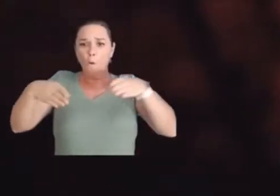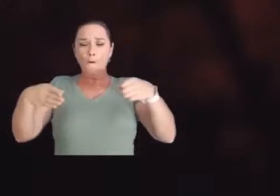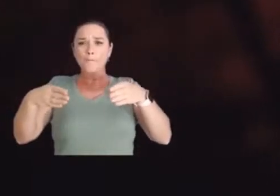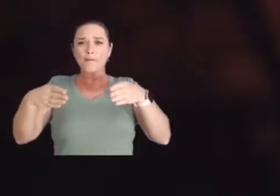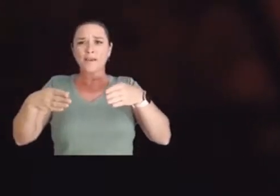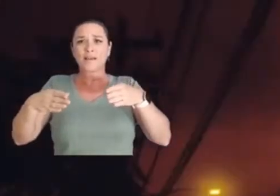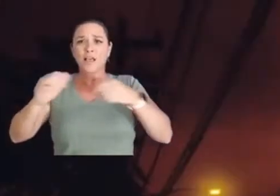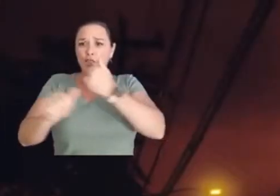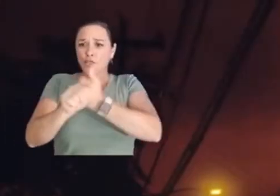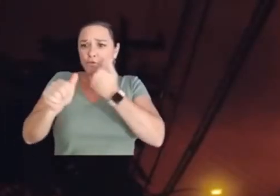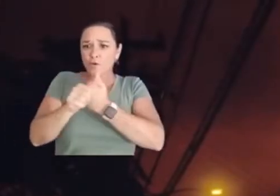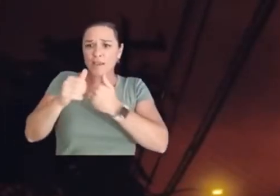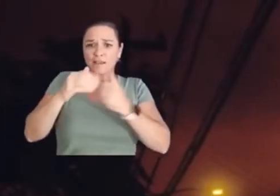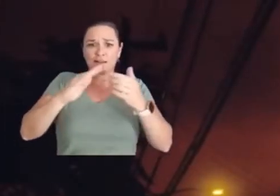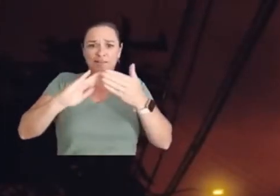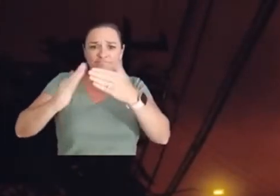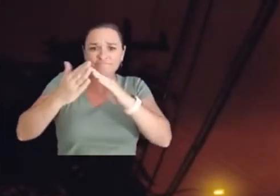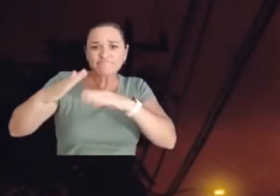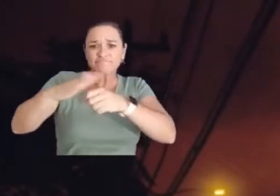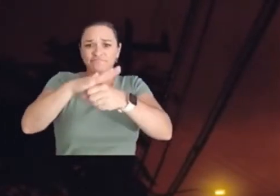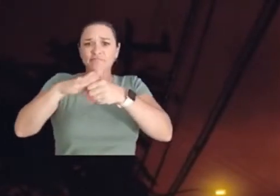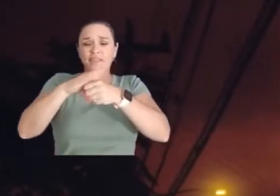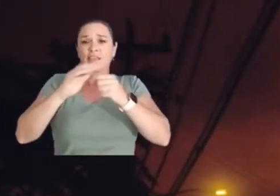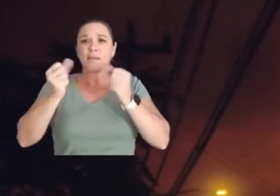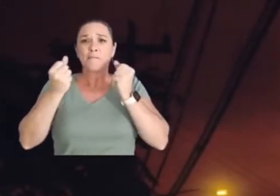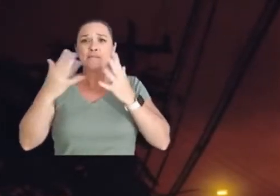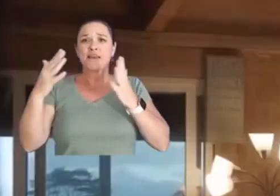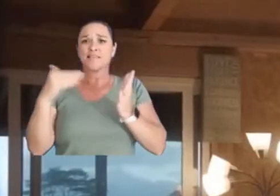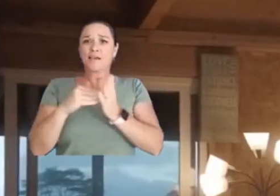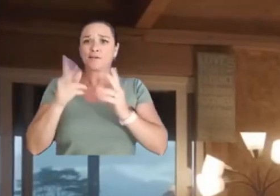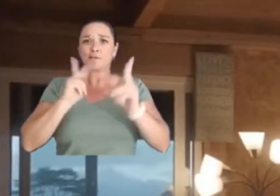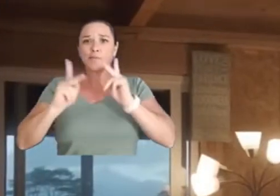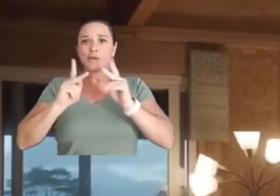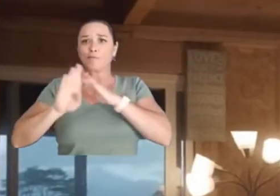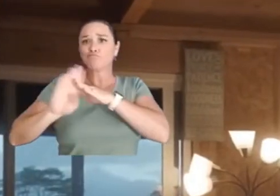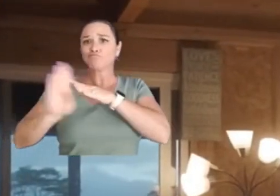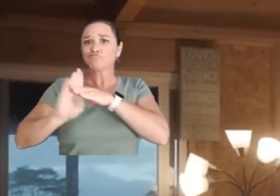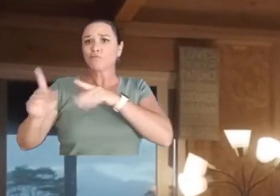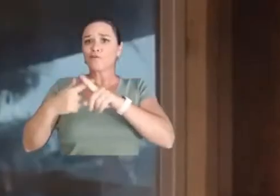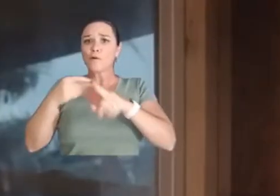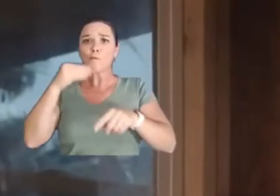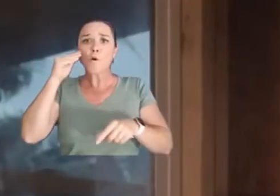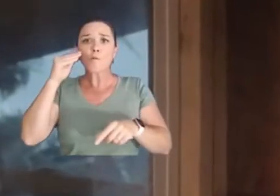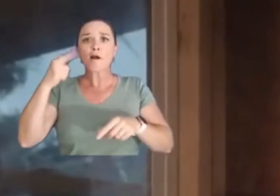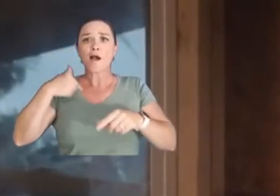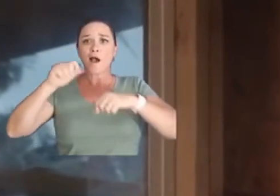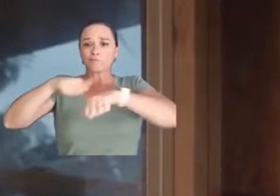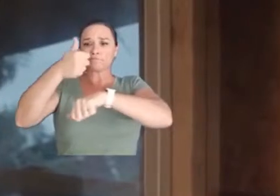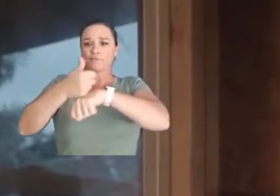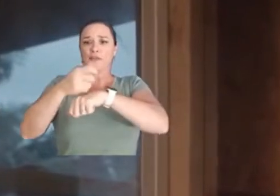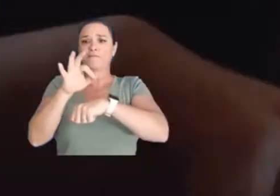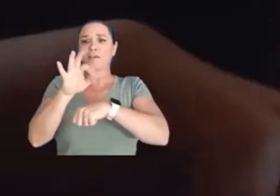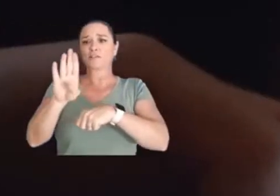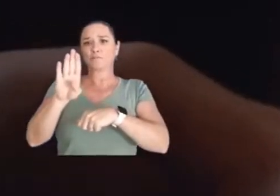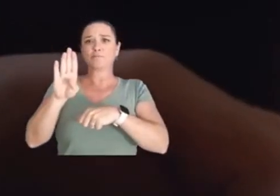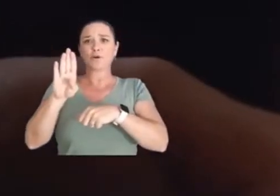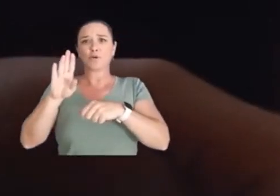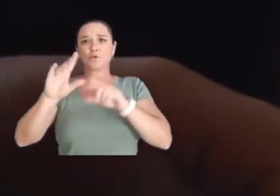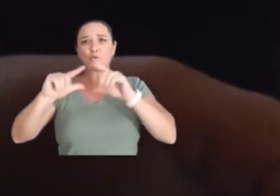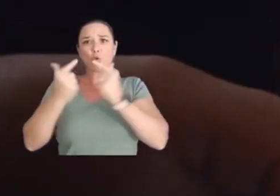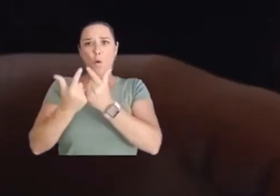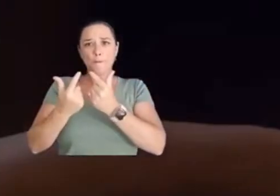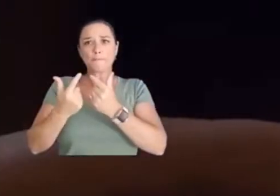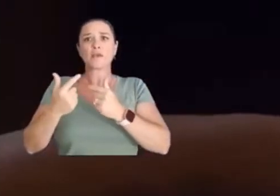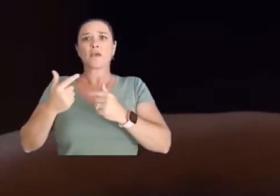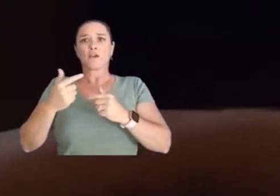neighborhood. Thousands of people were evacuated from their homes. I started the Hawaii Tracker Facebook group to help people understand what's going on and